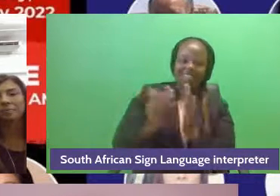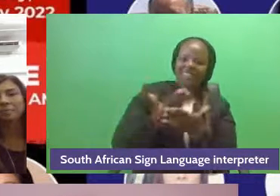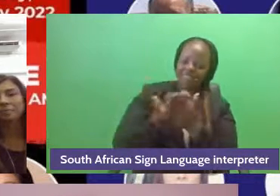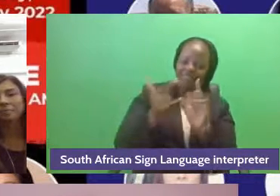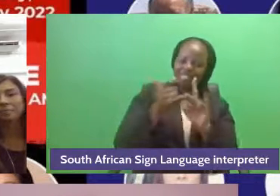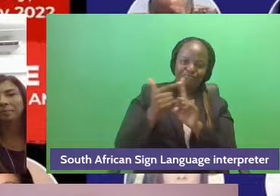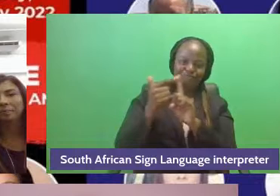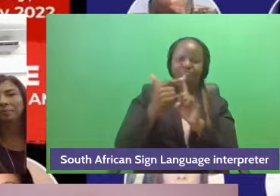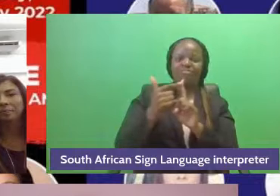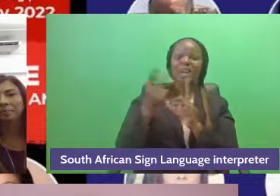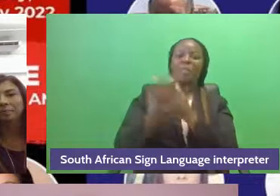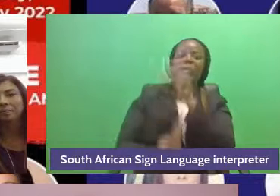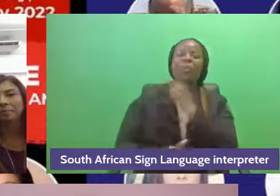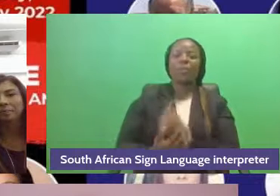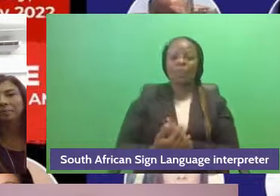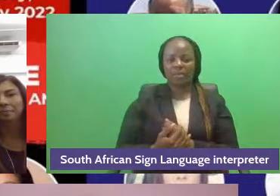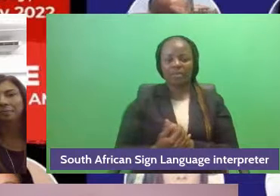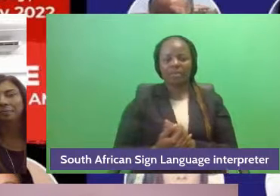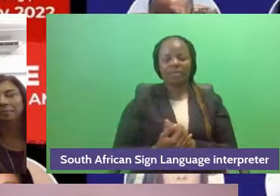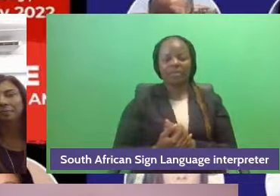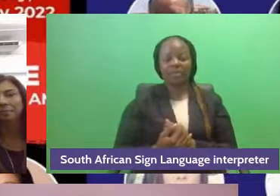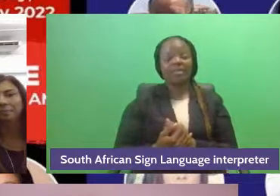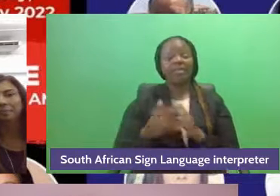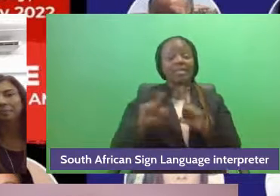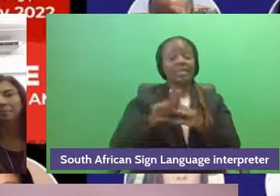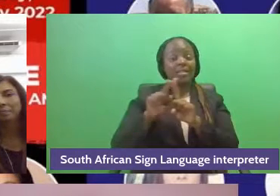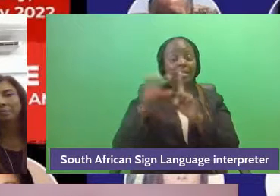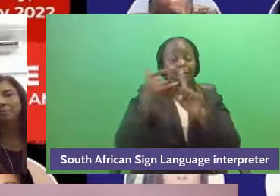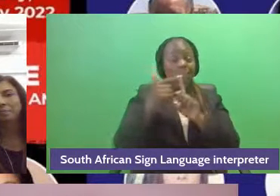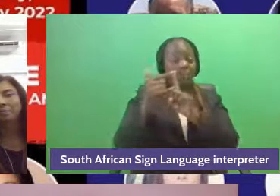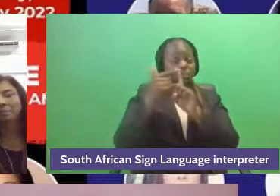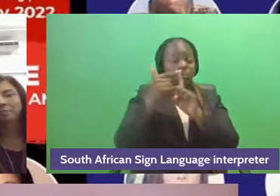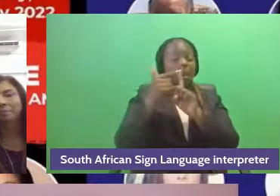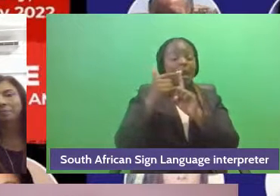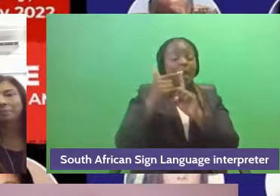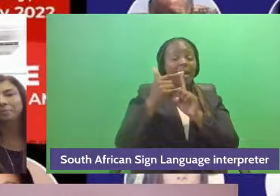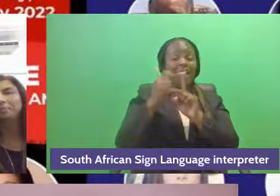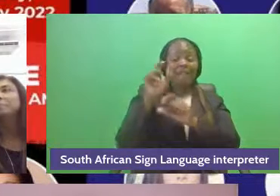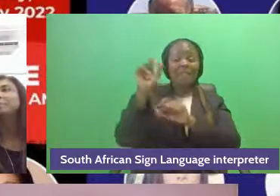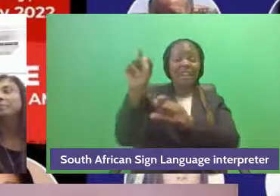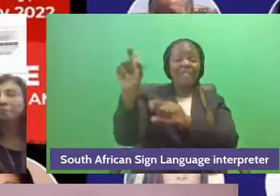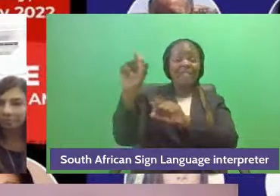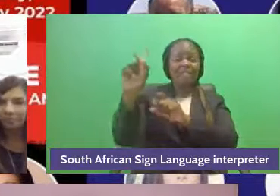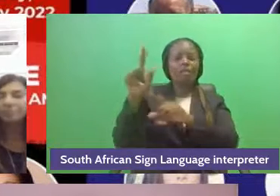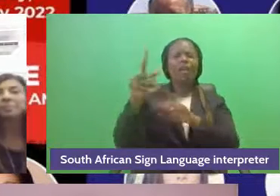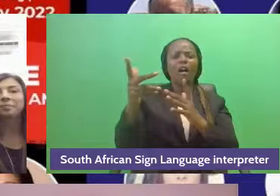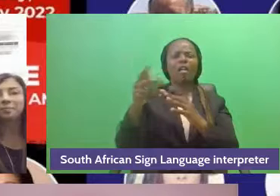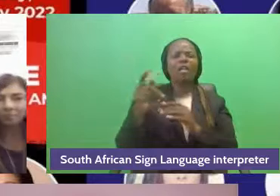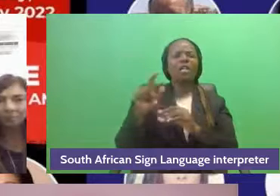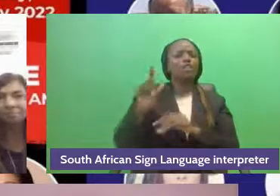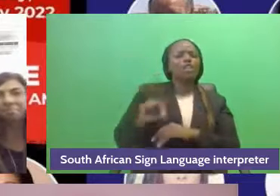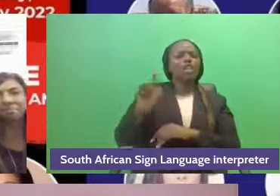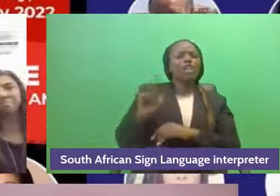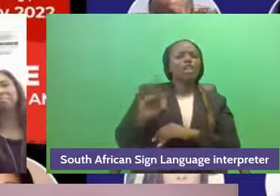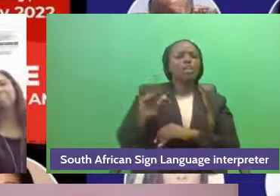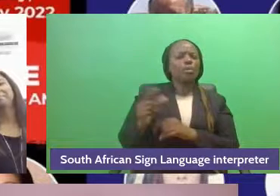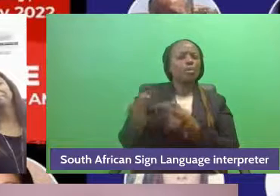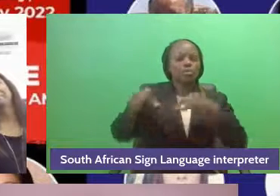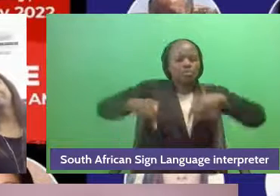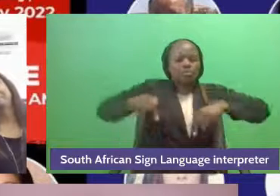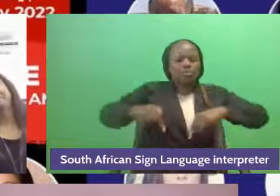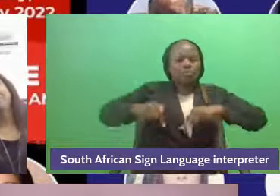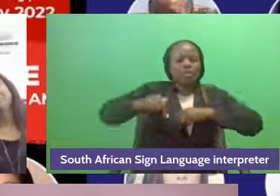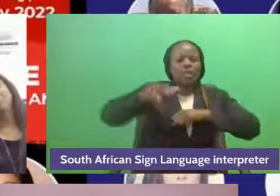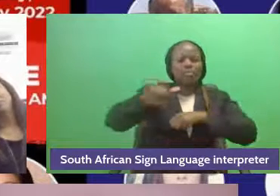also bridges the gap in terms of, the barrier in terms of transport and costing and